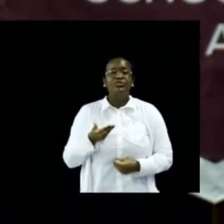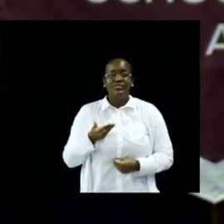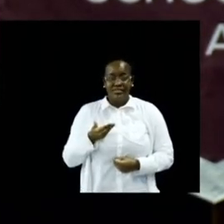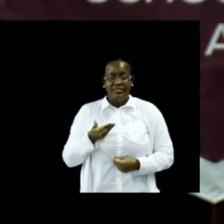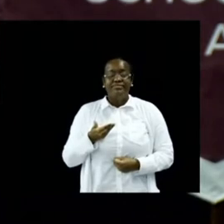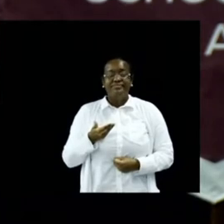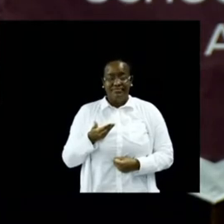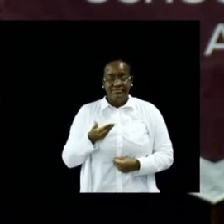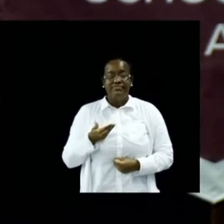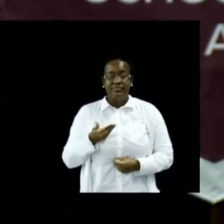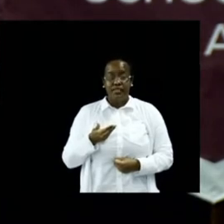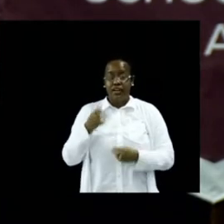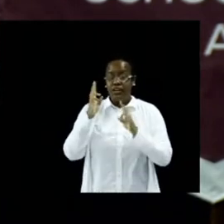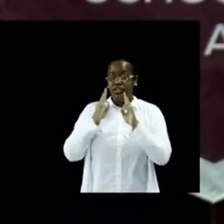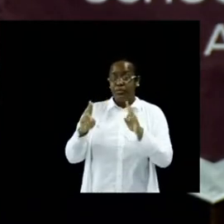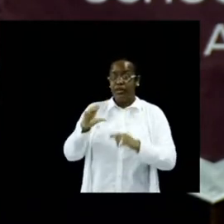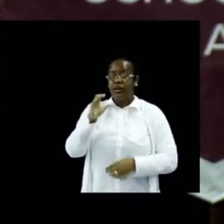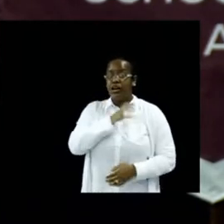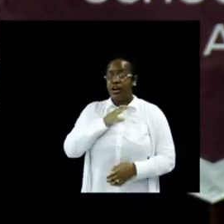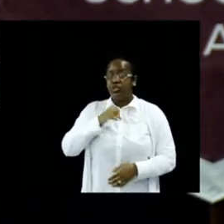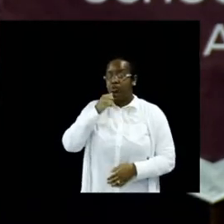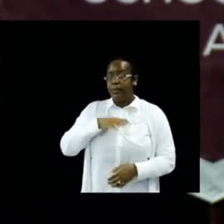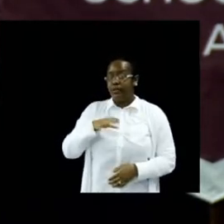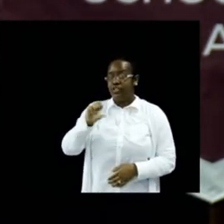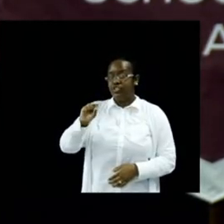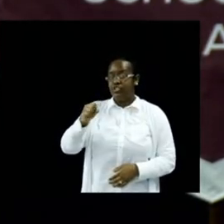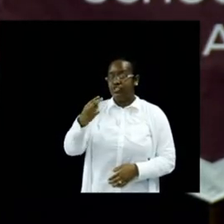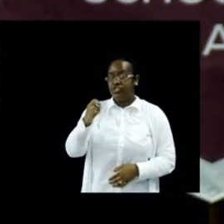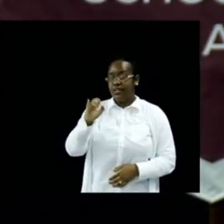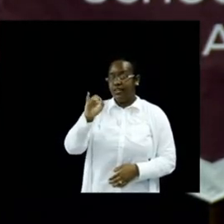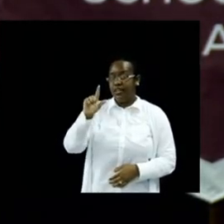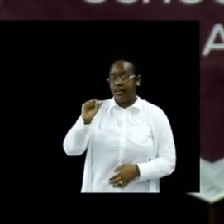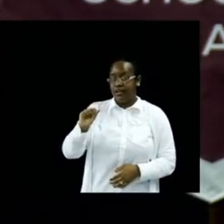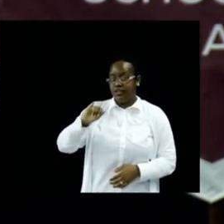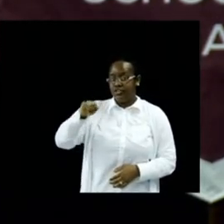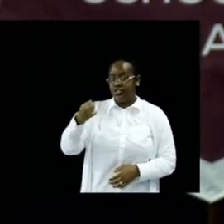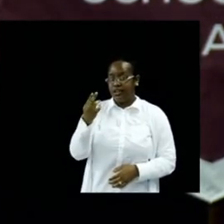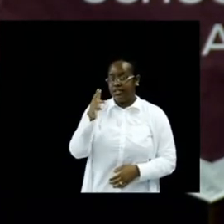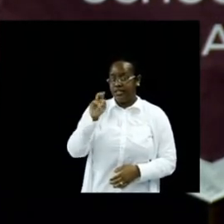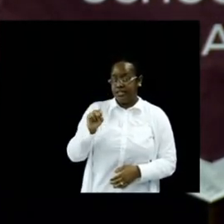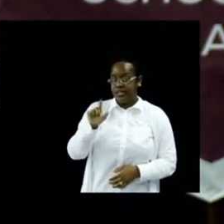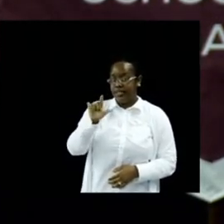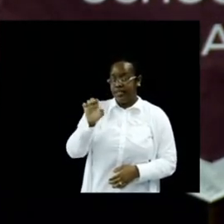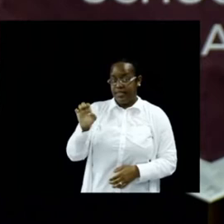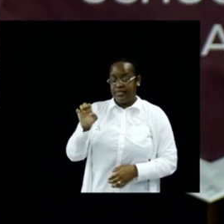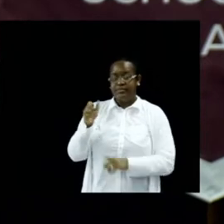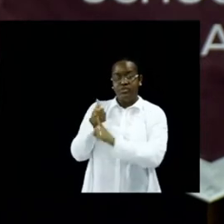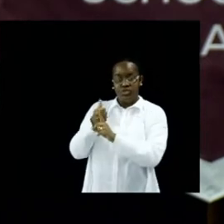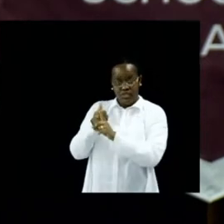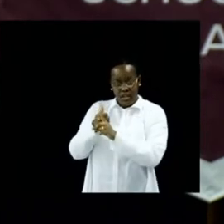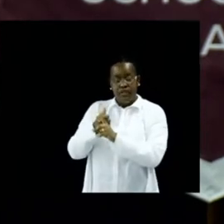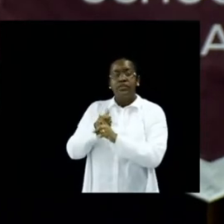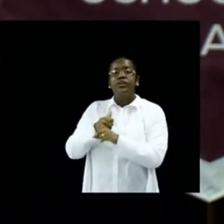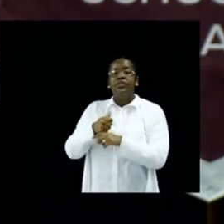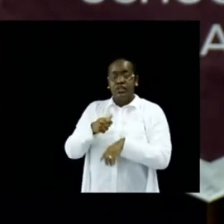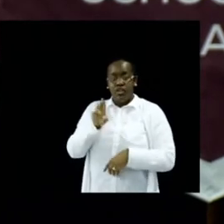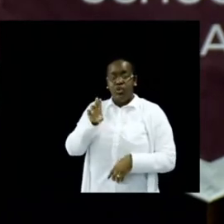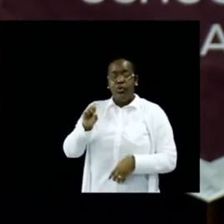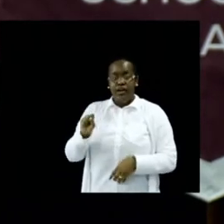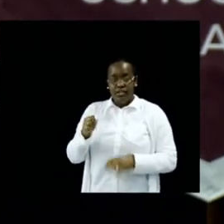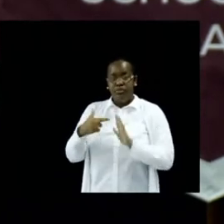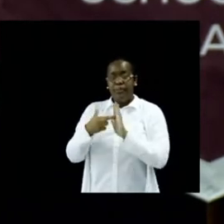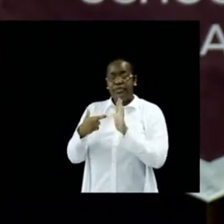join me in welcoming the Honorable Congresswoman Sheila Jackson Lee, who serves as a member of the United States House of